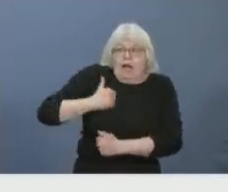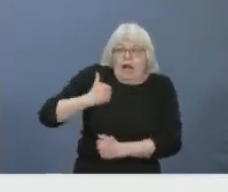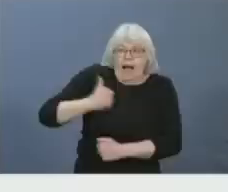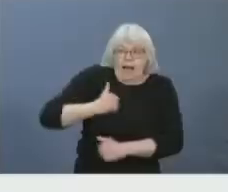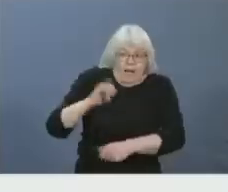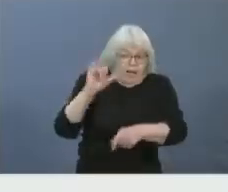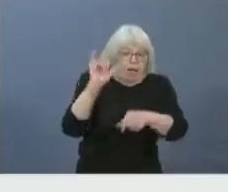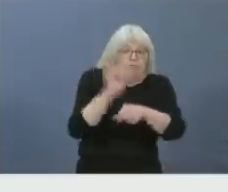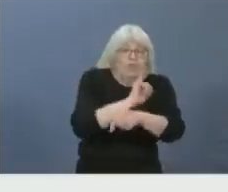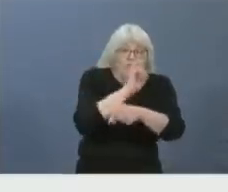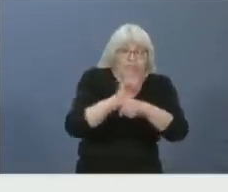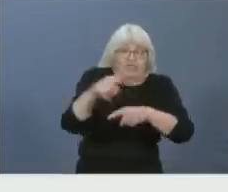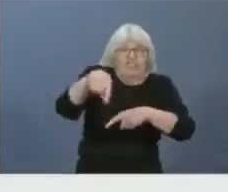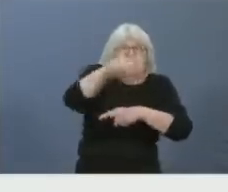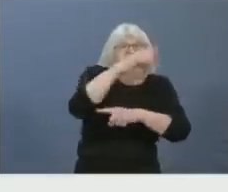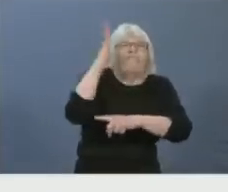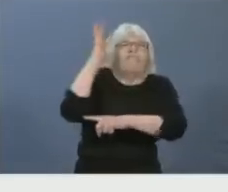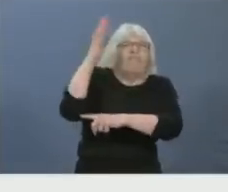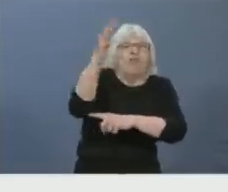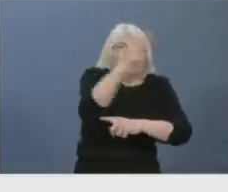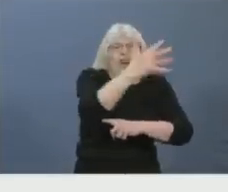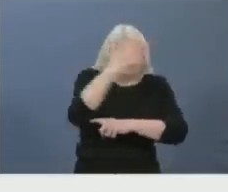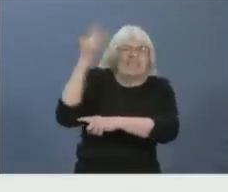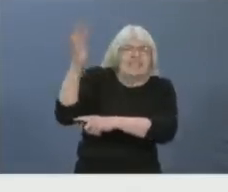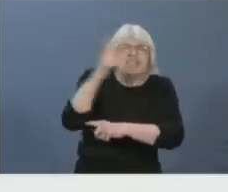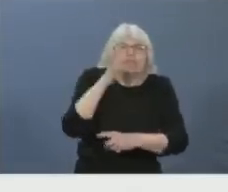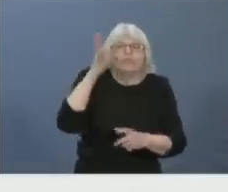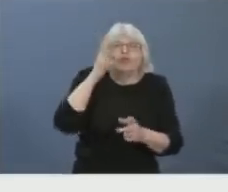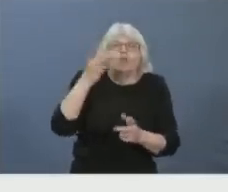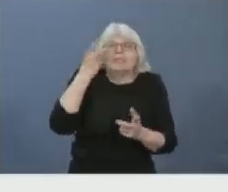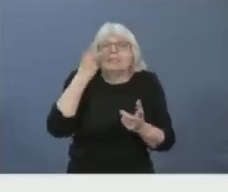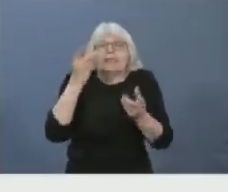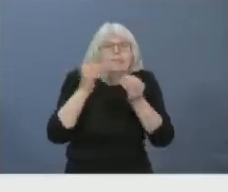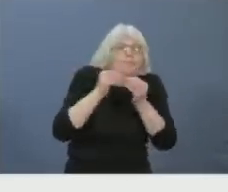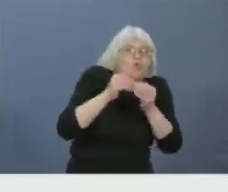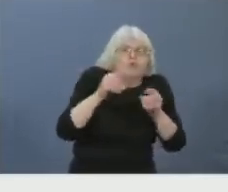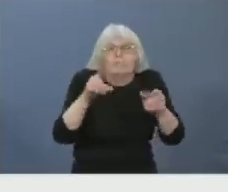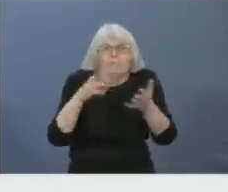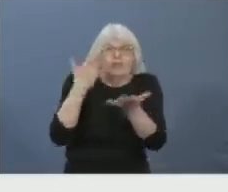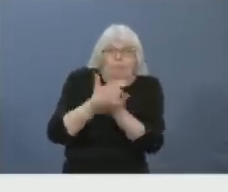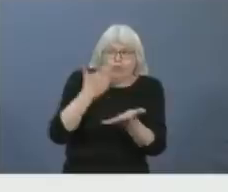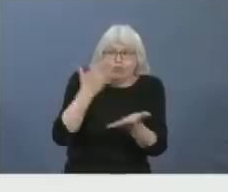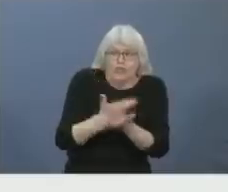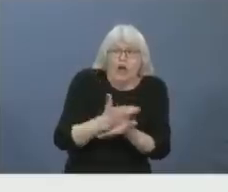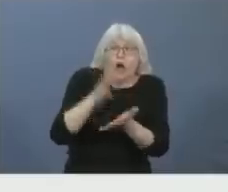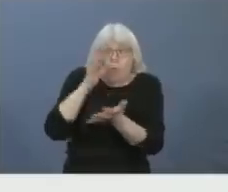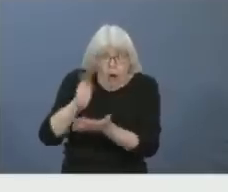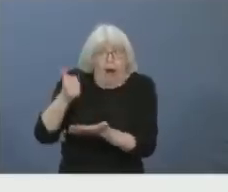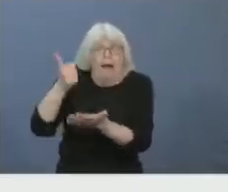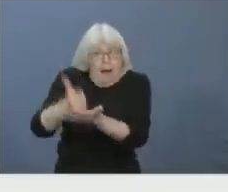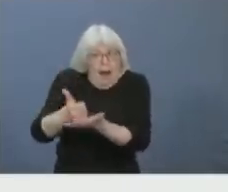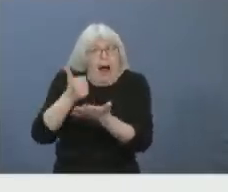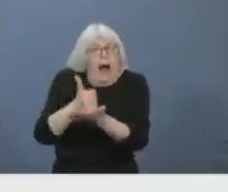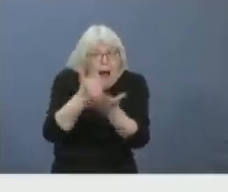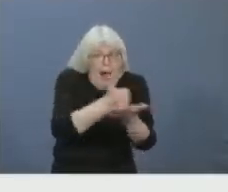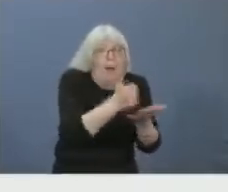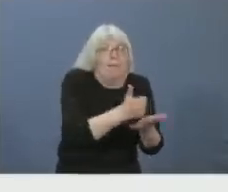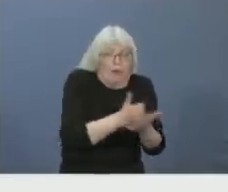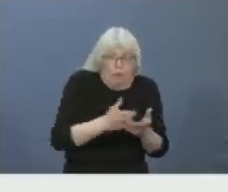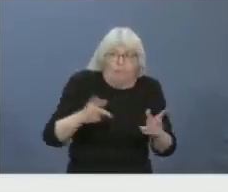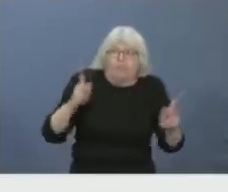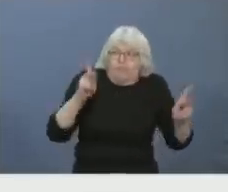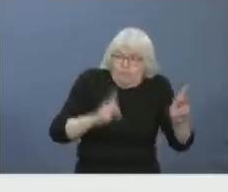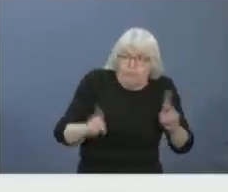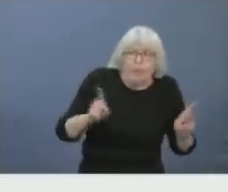to identify available resources. So we're getting lots of help, and we're reaching far and wide, and lots of people are stepping up.